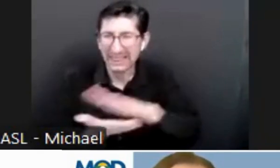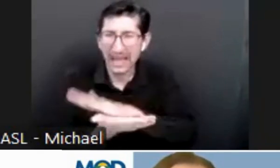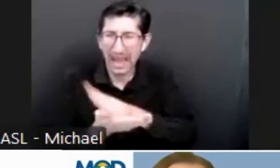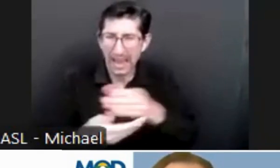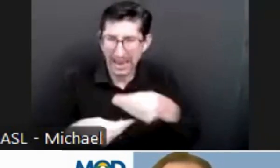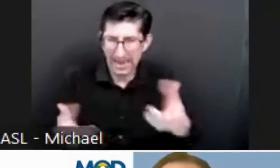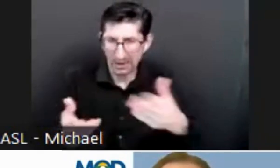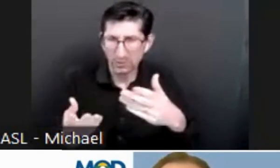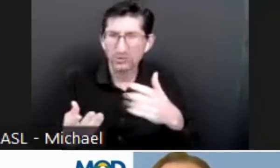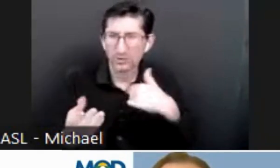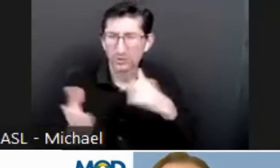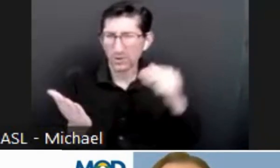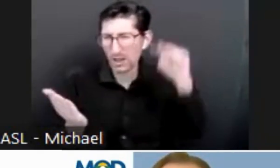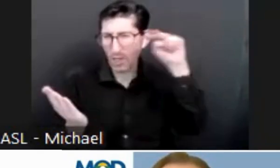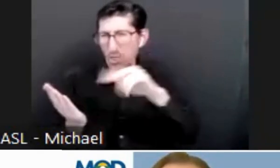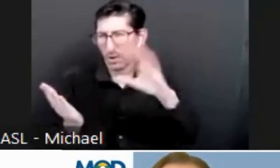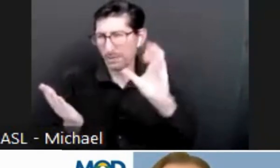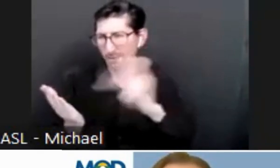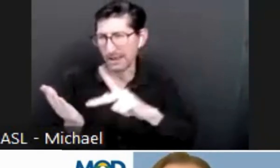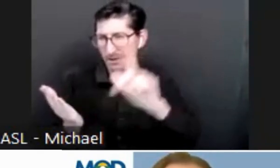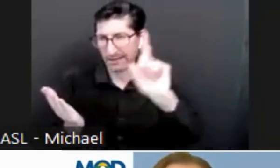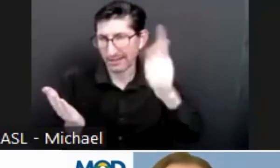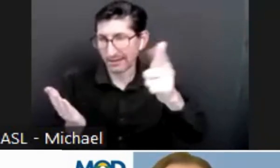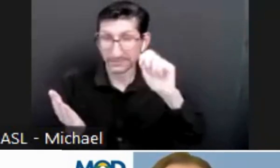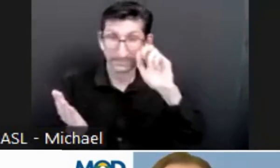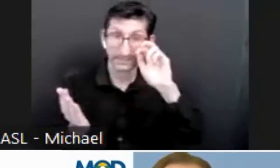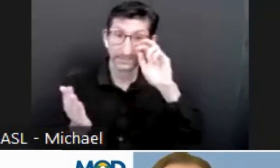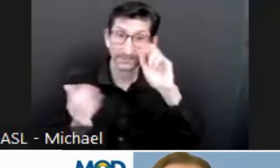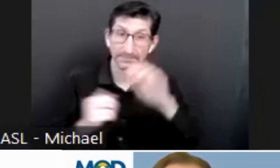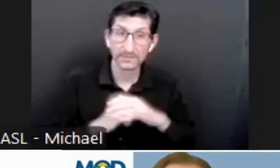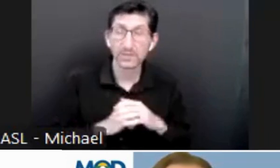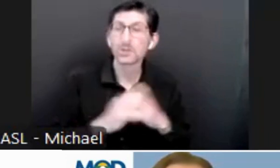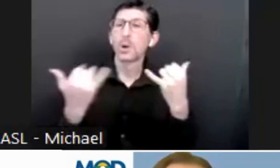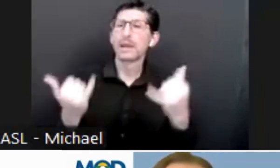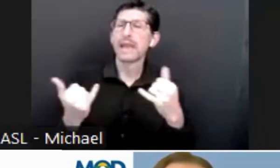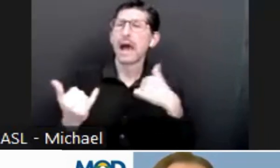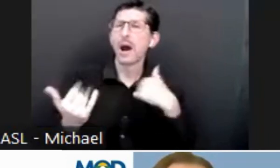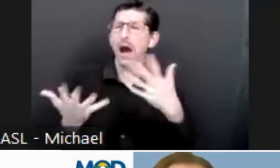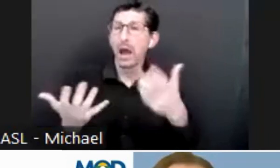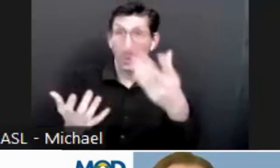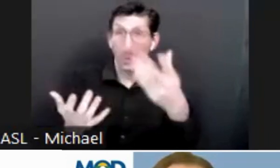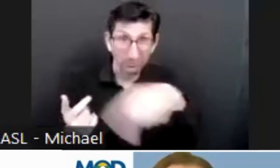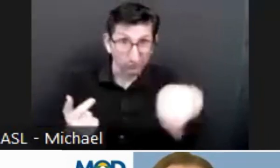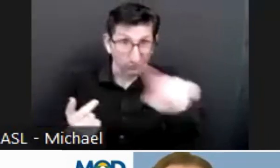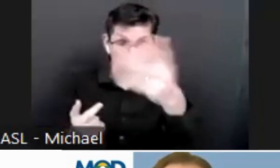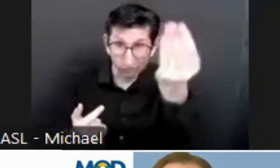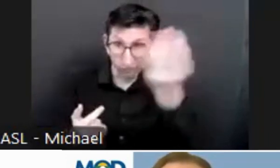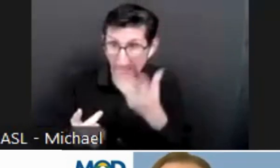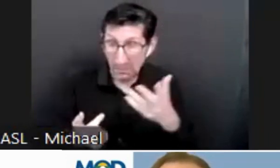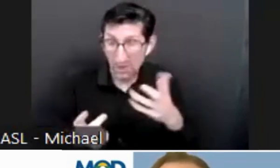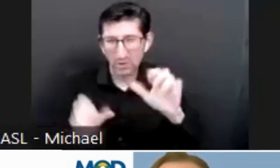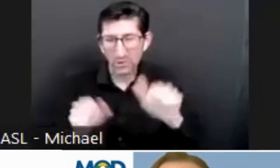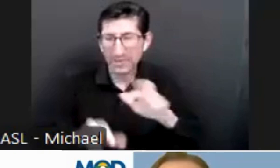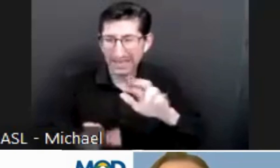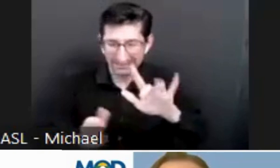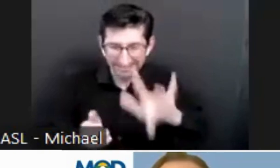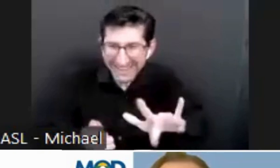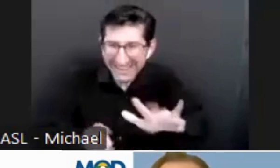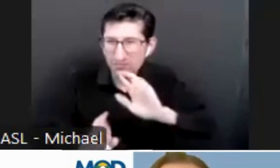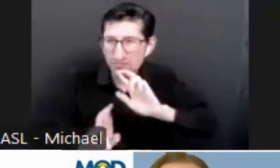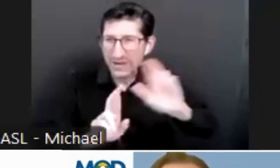this first set of examples, I'd like you to give me a thumbs up symbol in your reactions if you think,